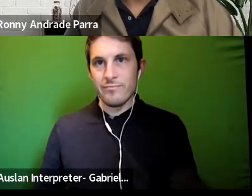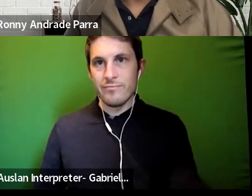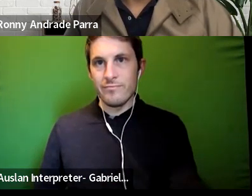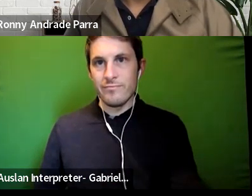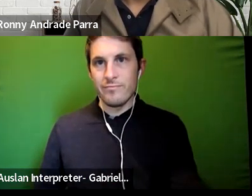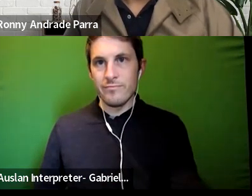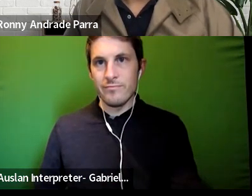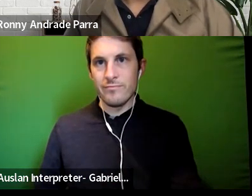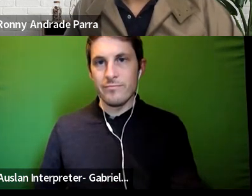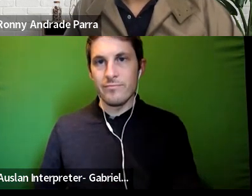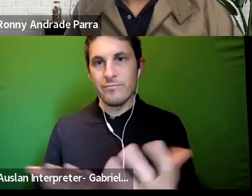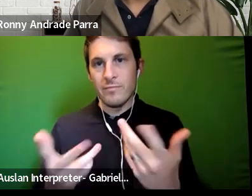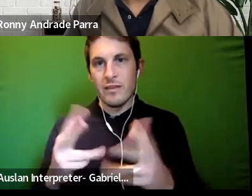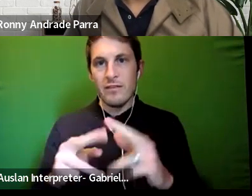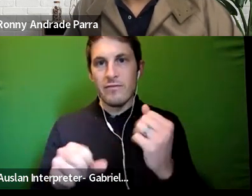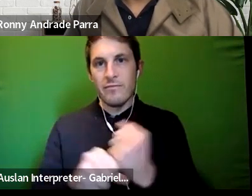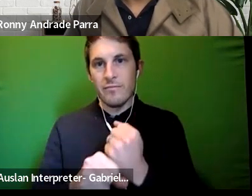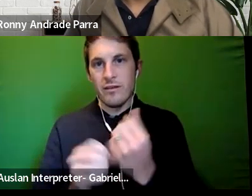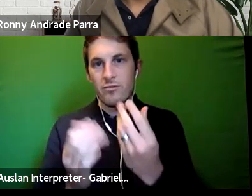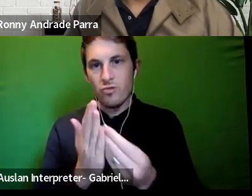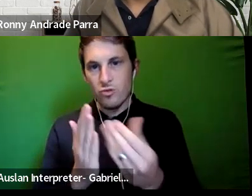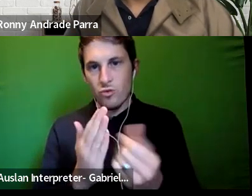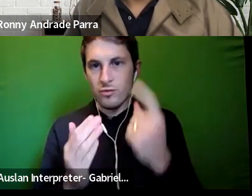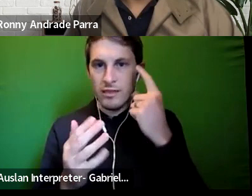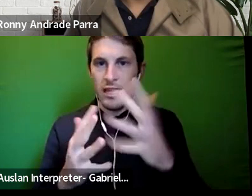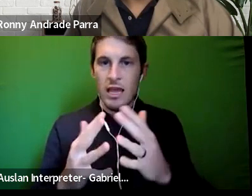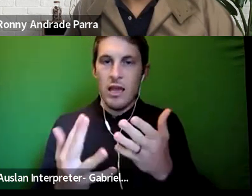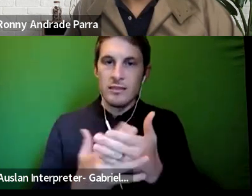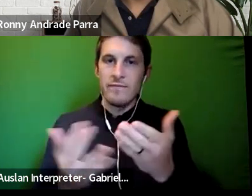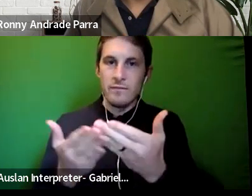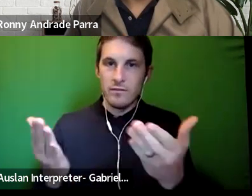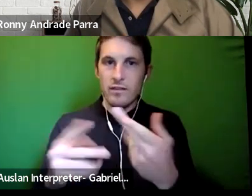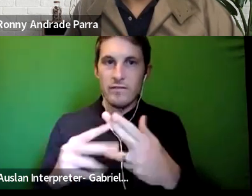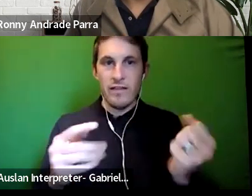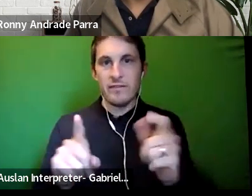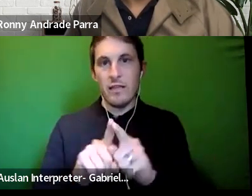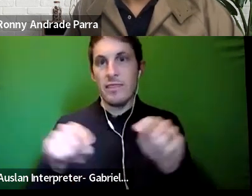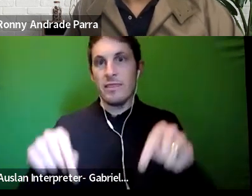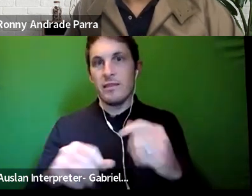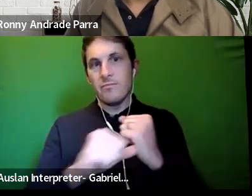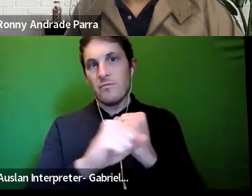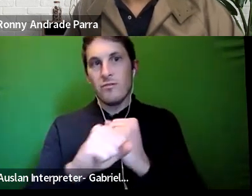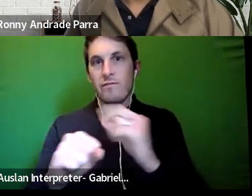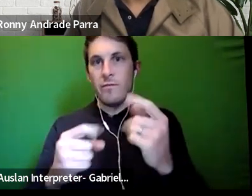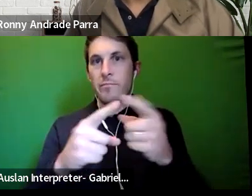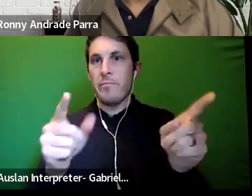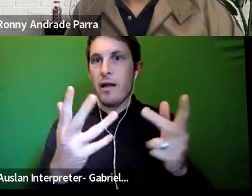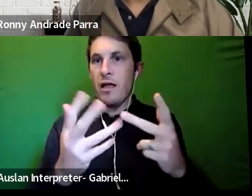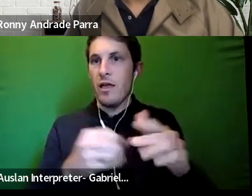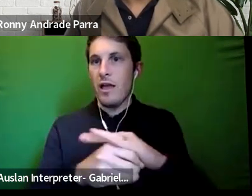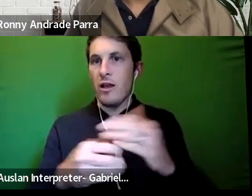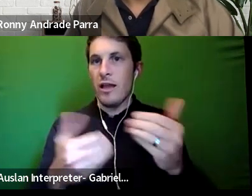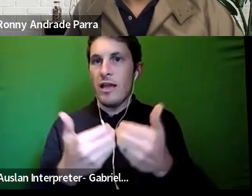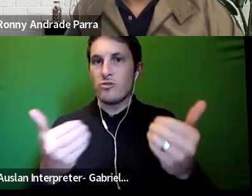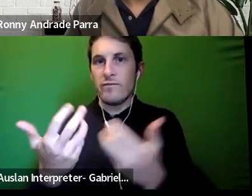others. If you have a discussion like this one, publicize it, bring people from other parts,